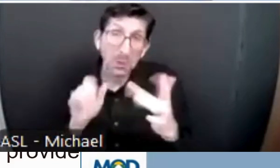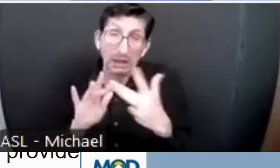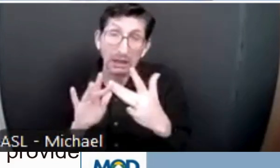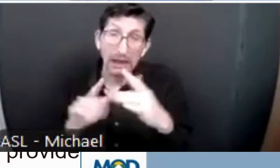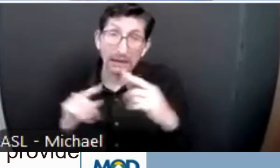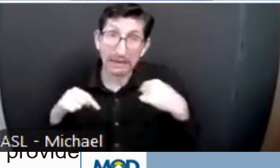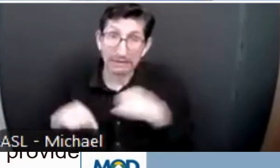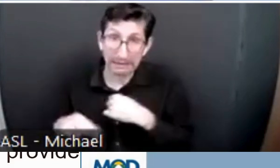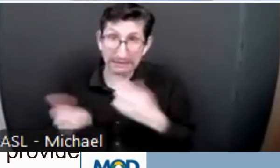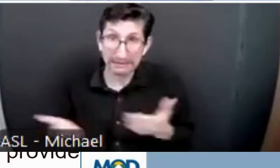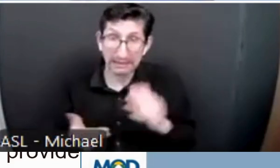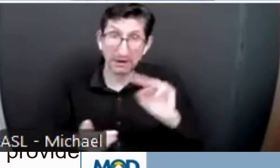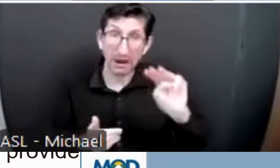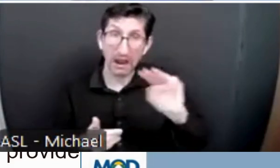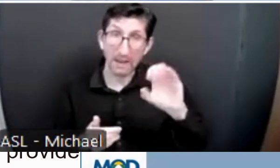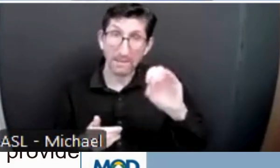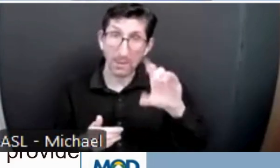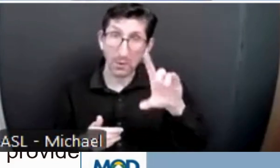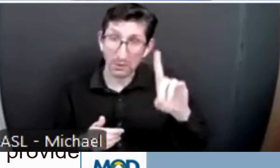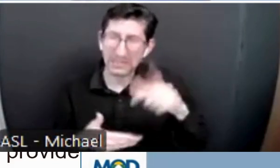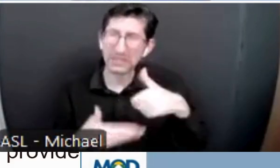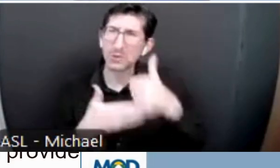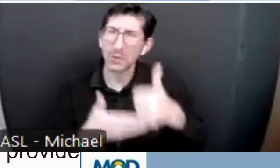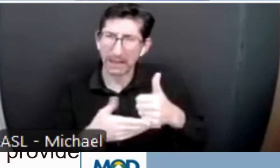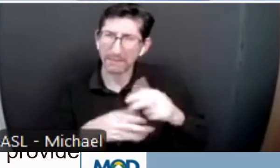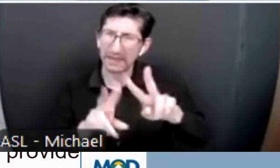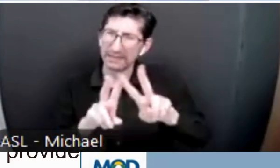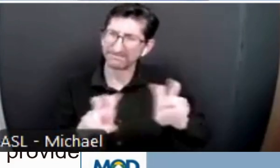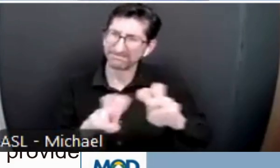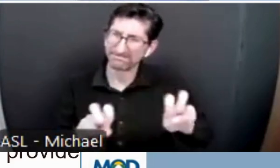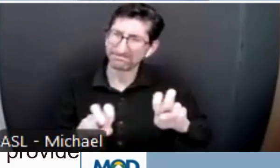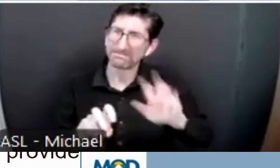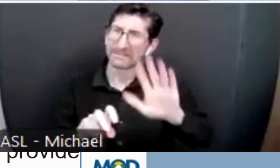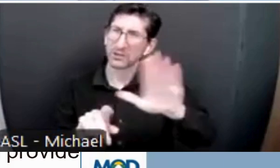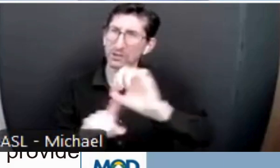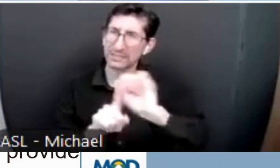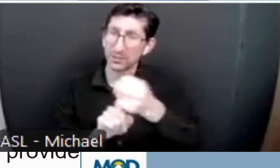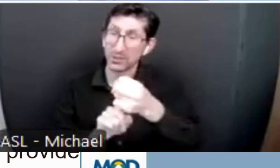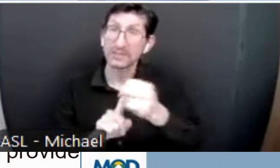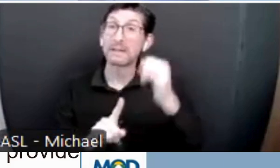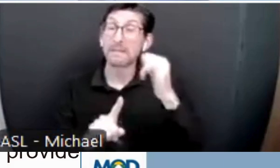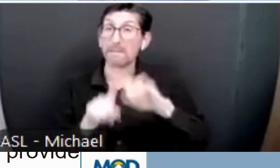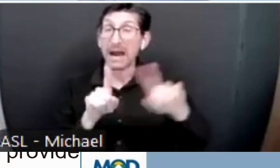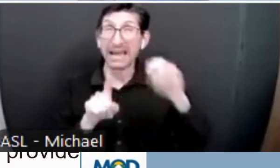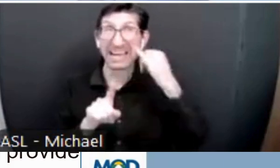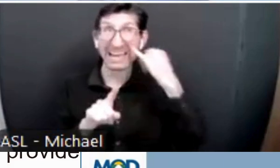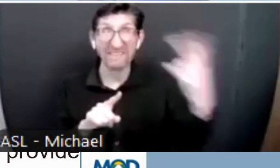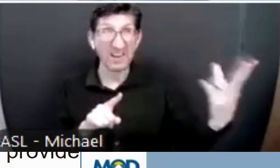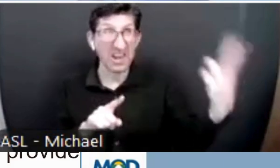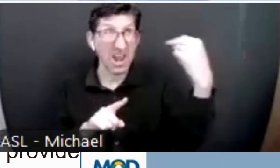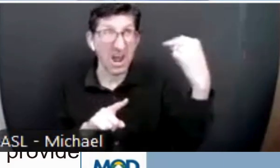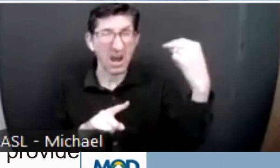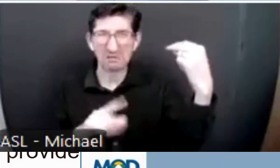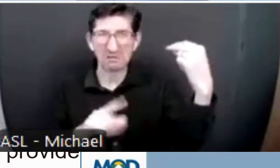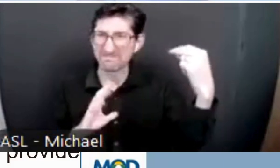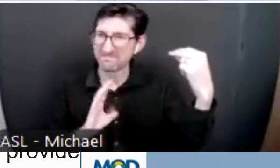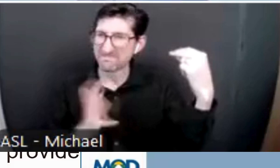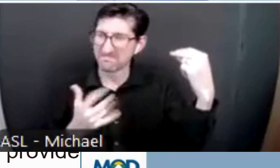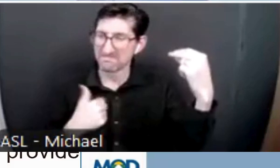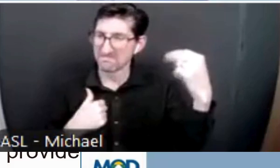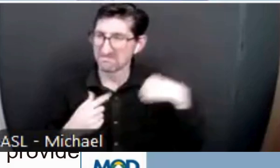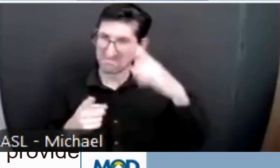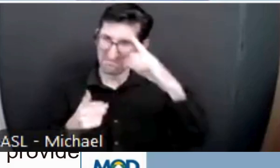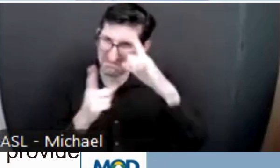kind of help you evaluate your situation. But if you want to pursue the matter further because you think that you can challenge